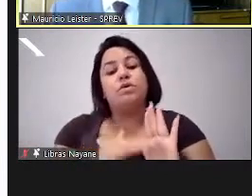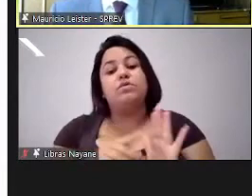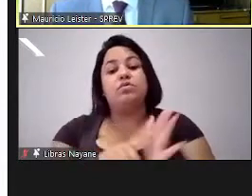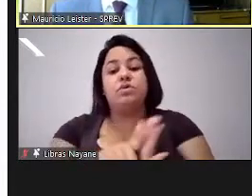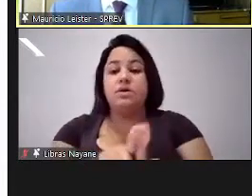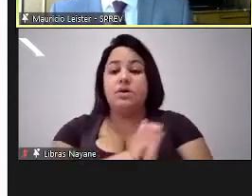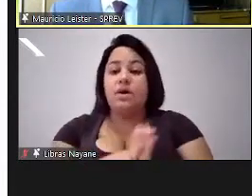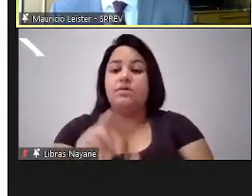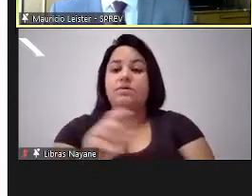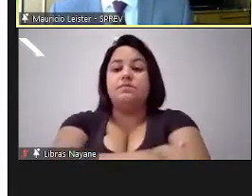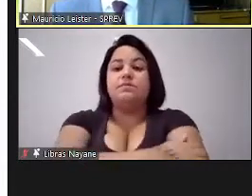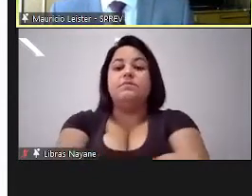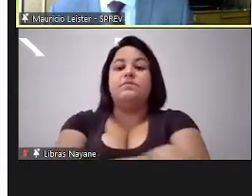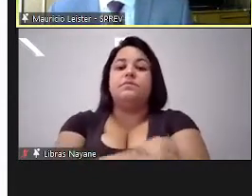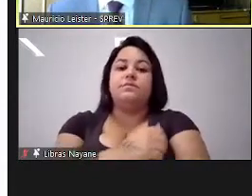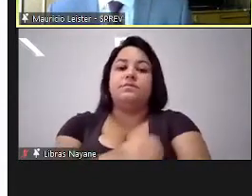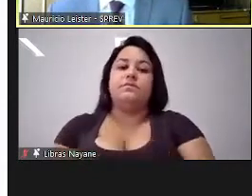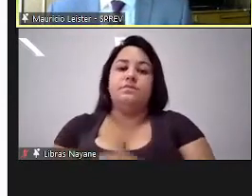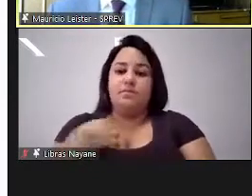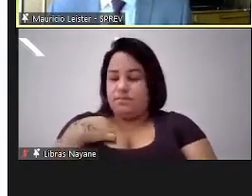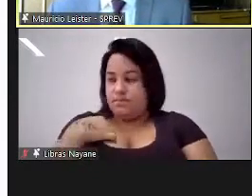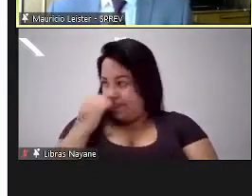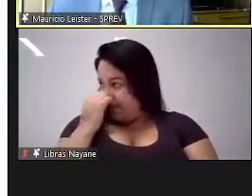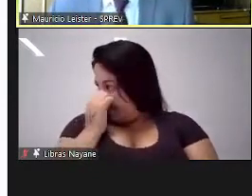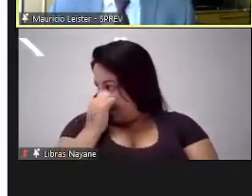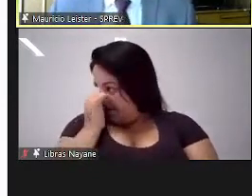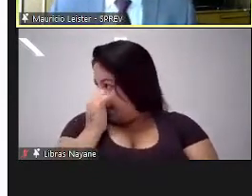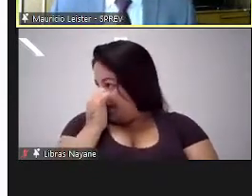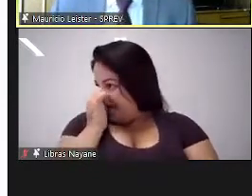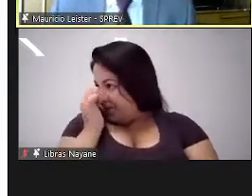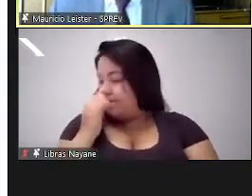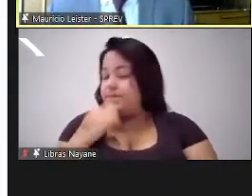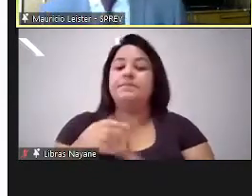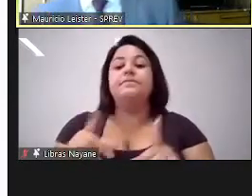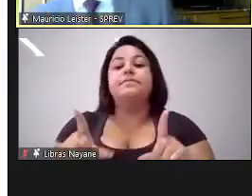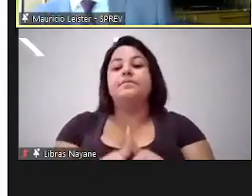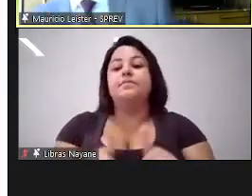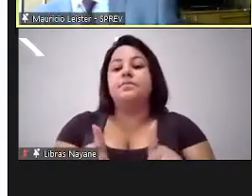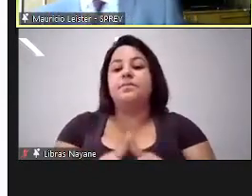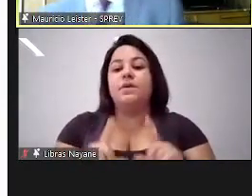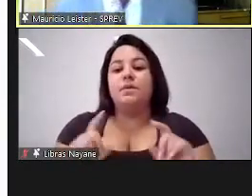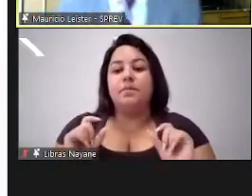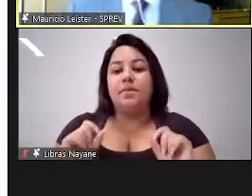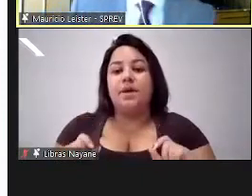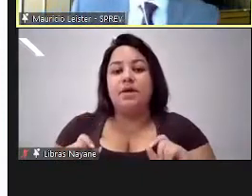and revoking 32 resolutions and 12